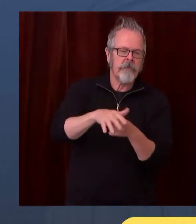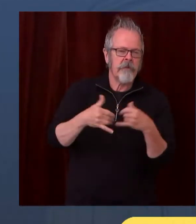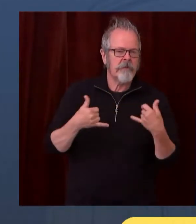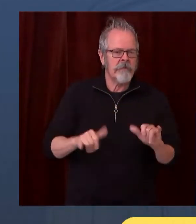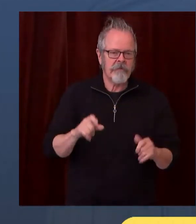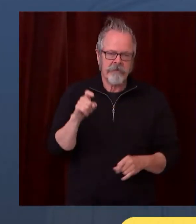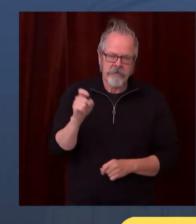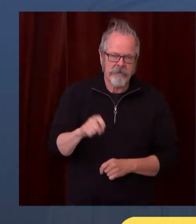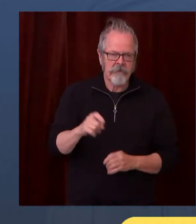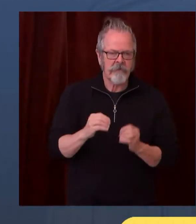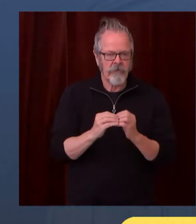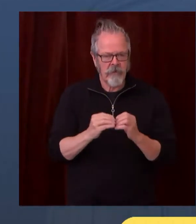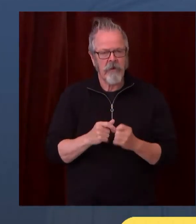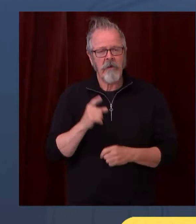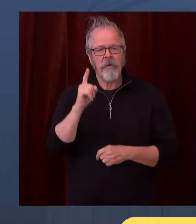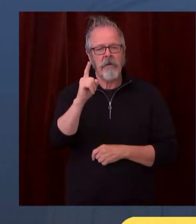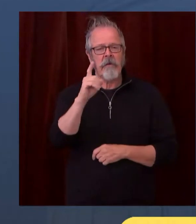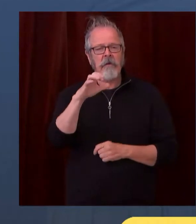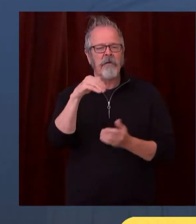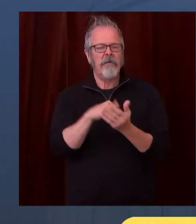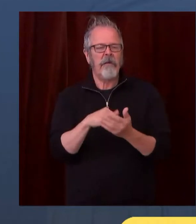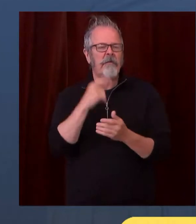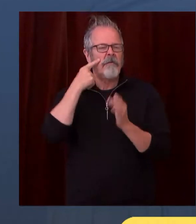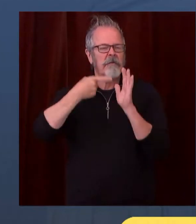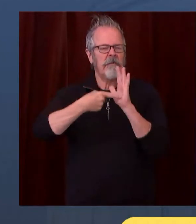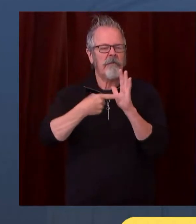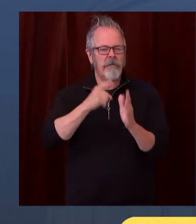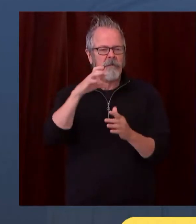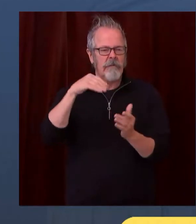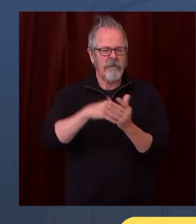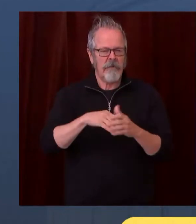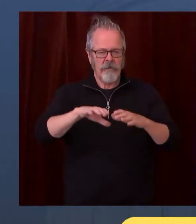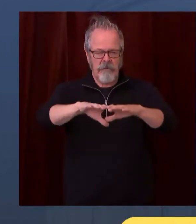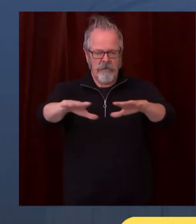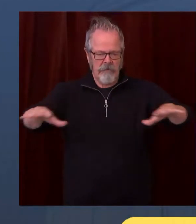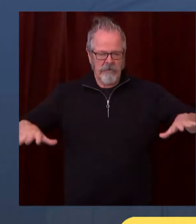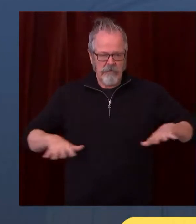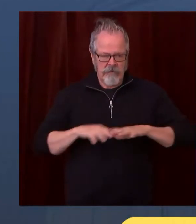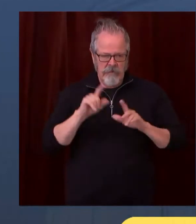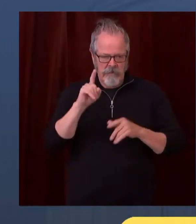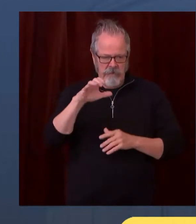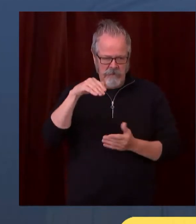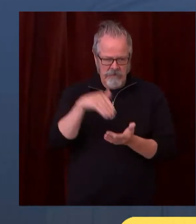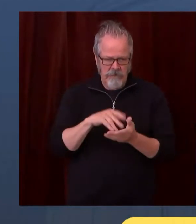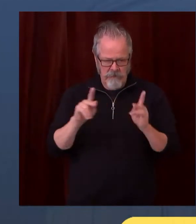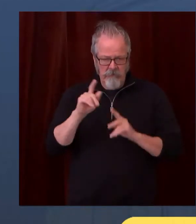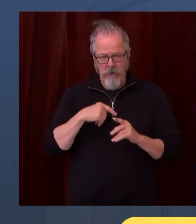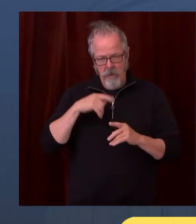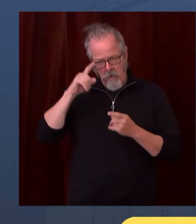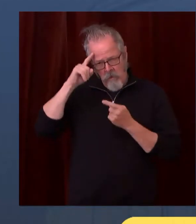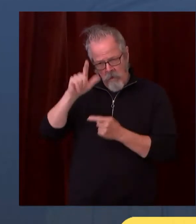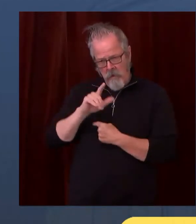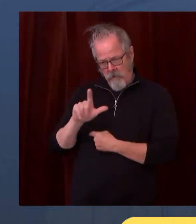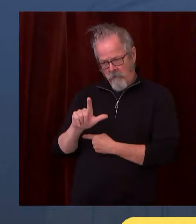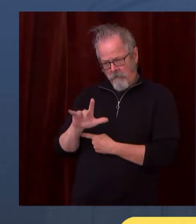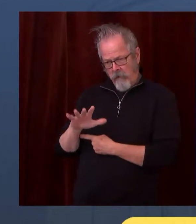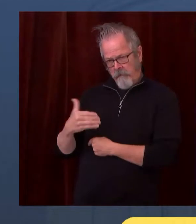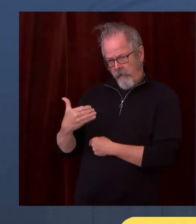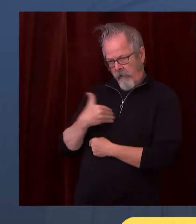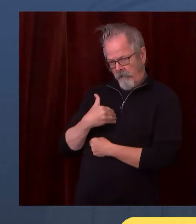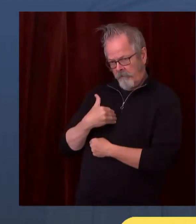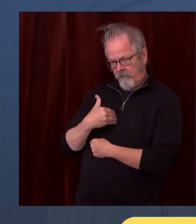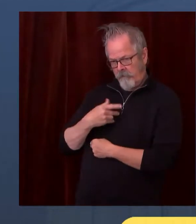higher than a reasonable target where we really need to be. Many counties have hit